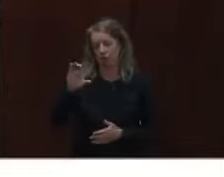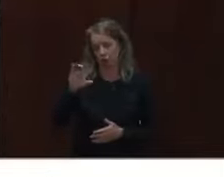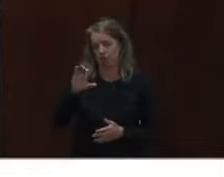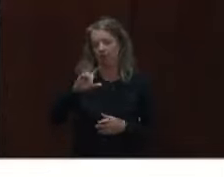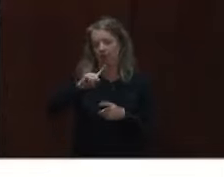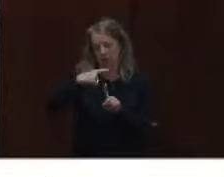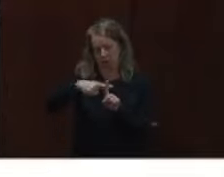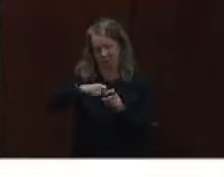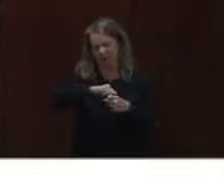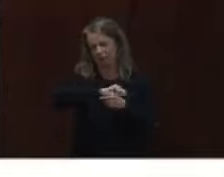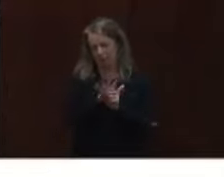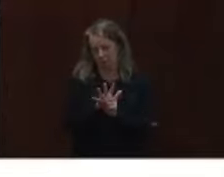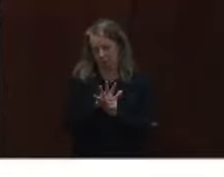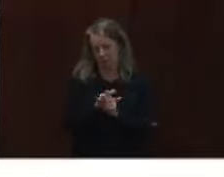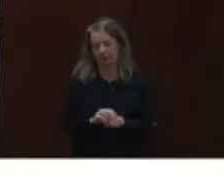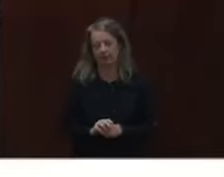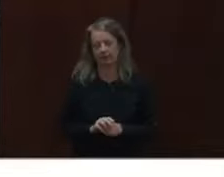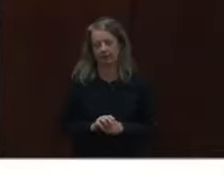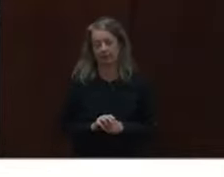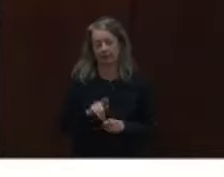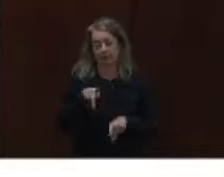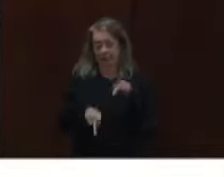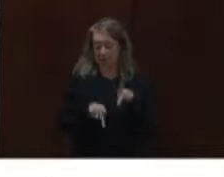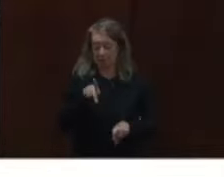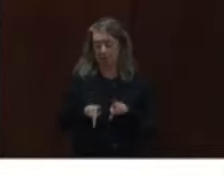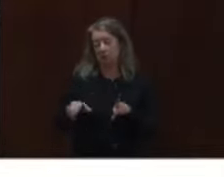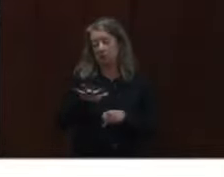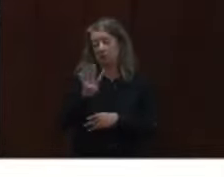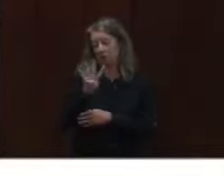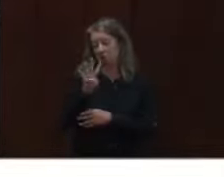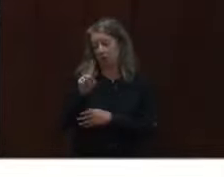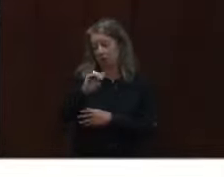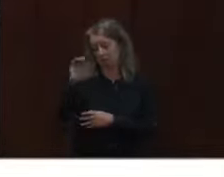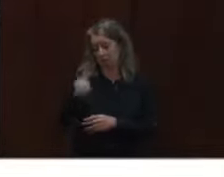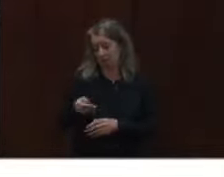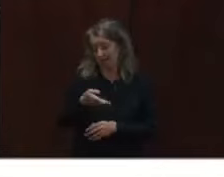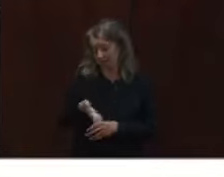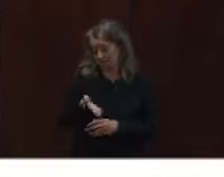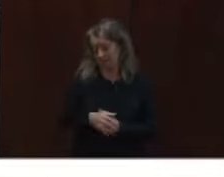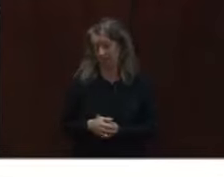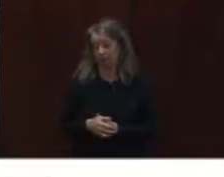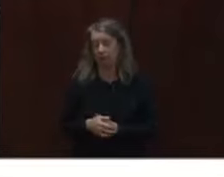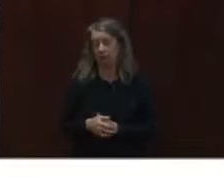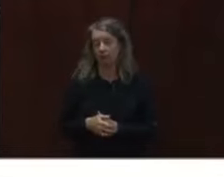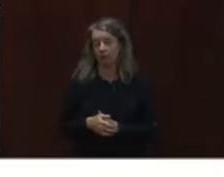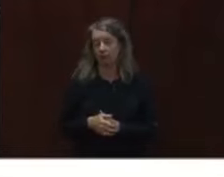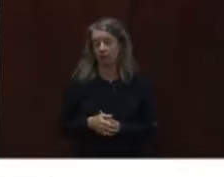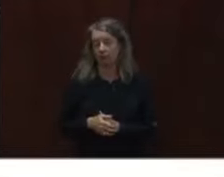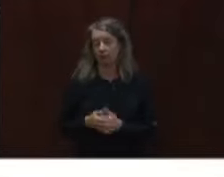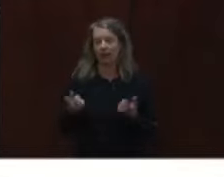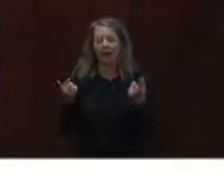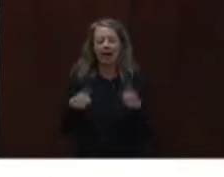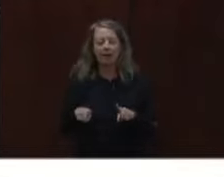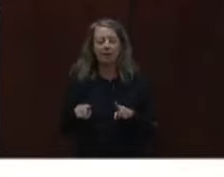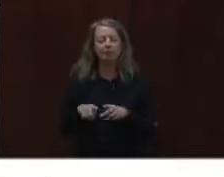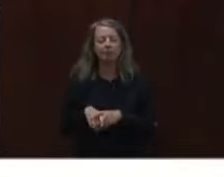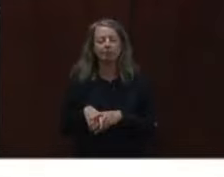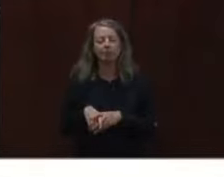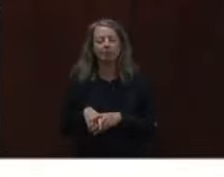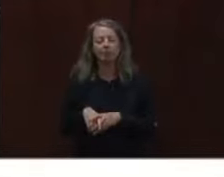cases. The majority of these cases, about 41% of them, have occurred in 25